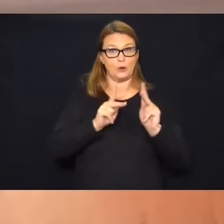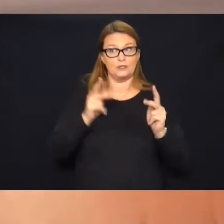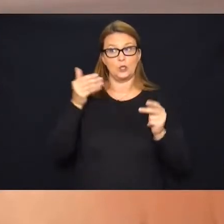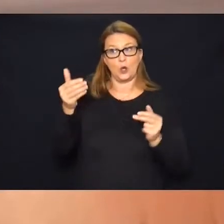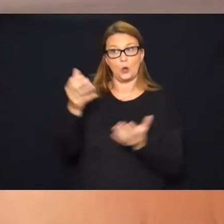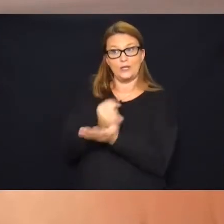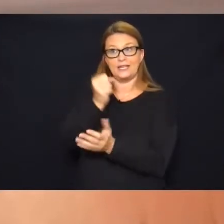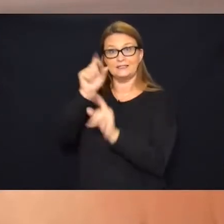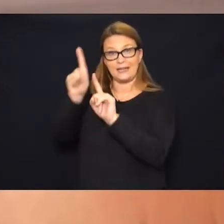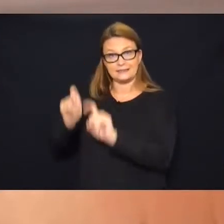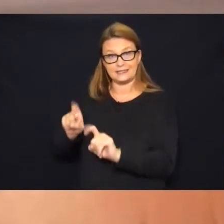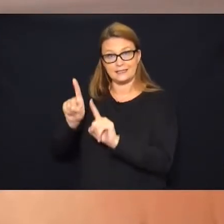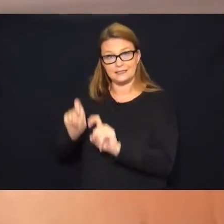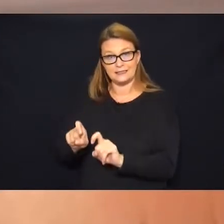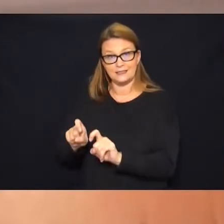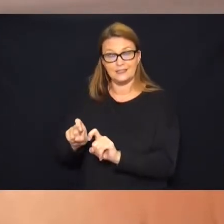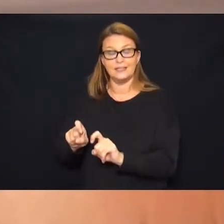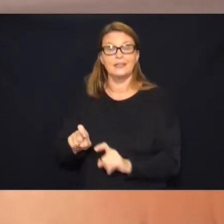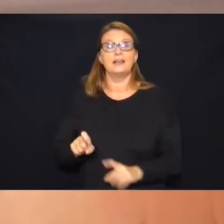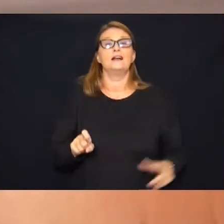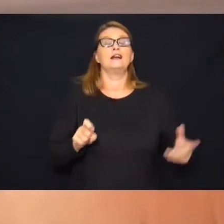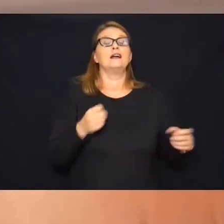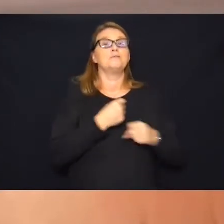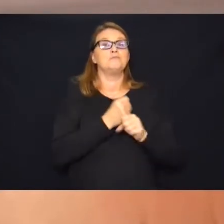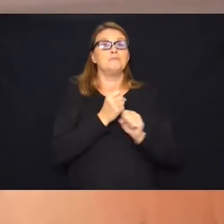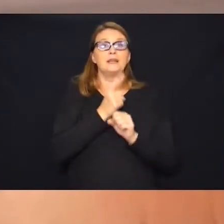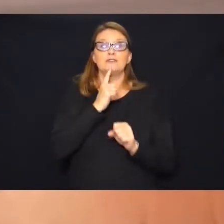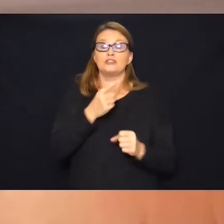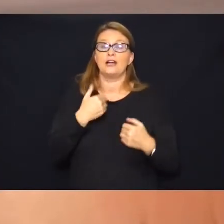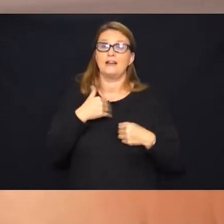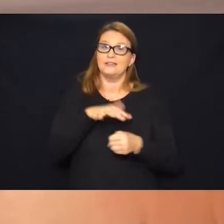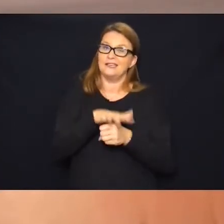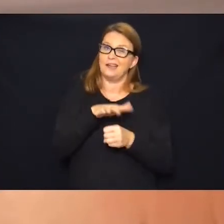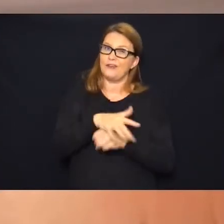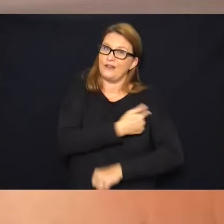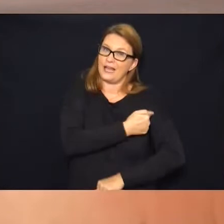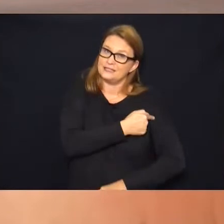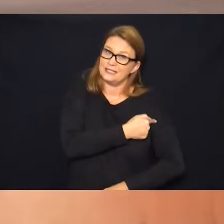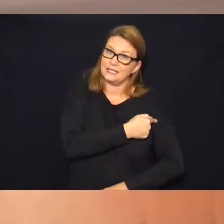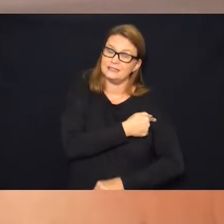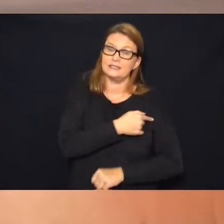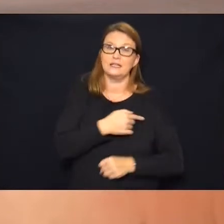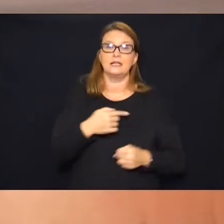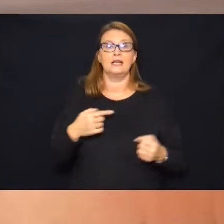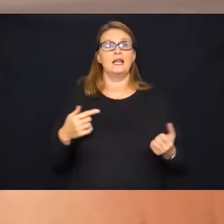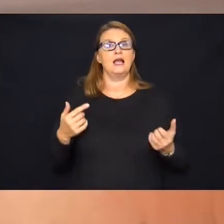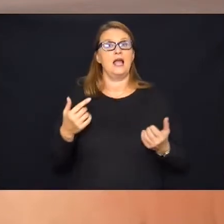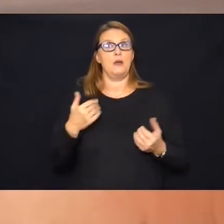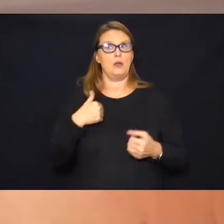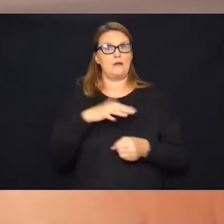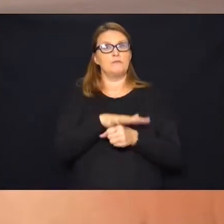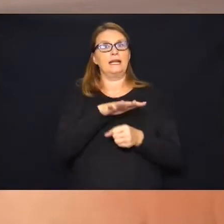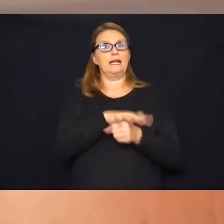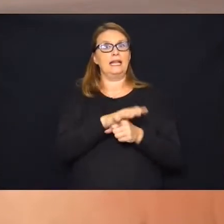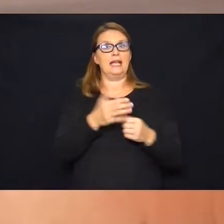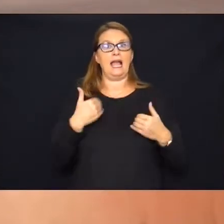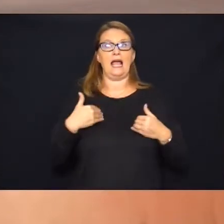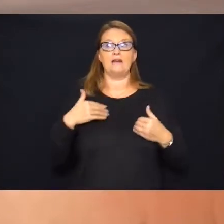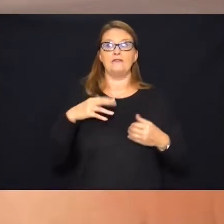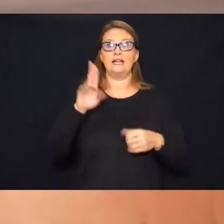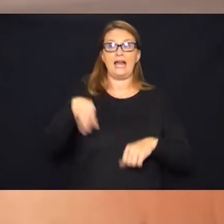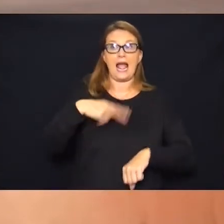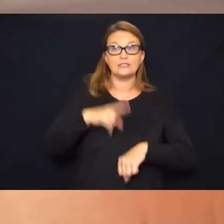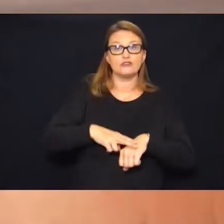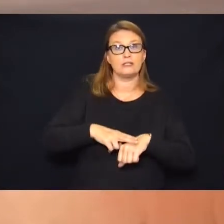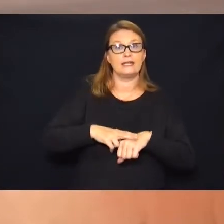tested, continuing to make sure that we have vaccines available, and what supplies are available nationally in the